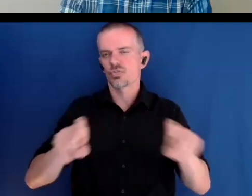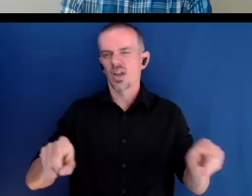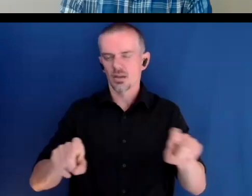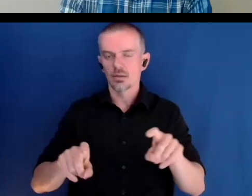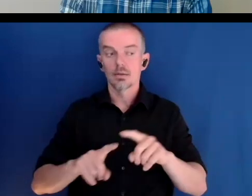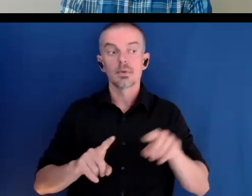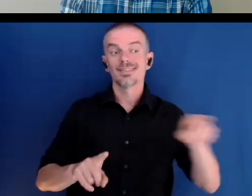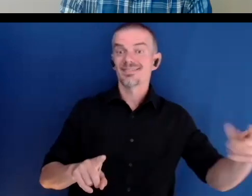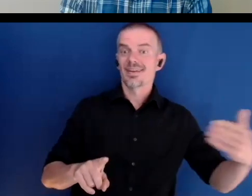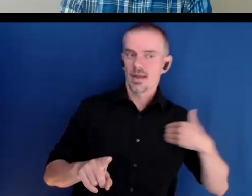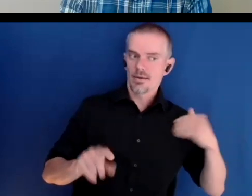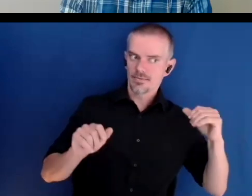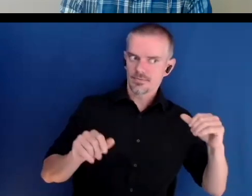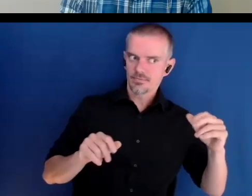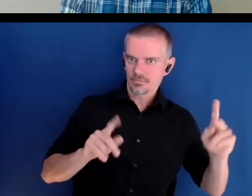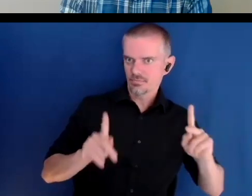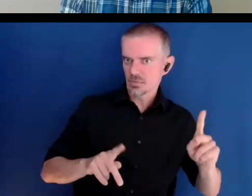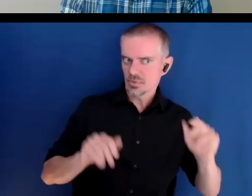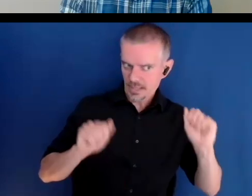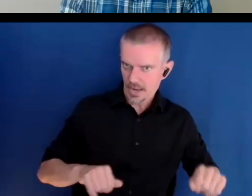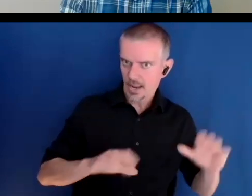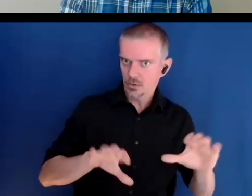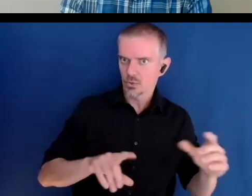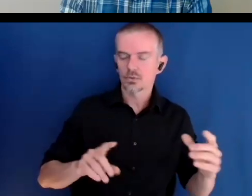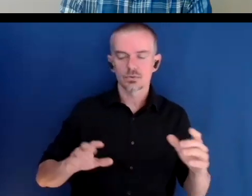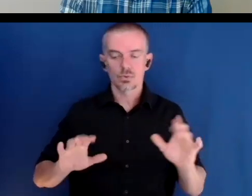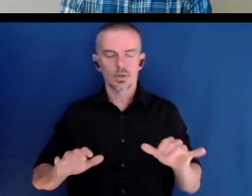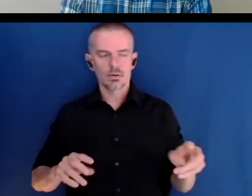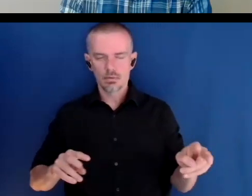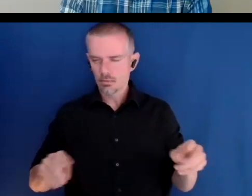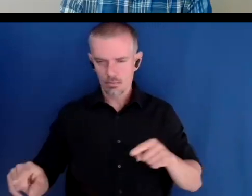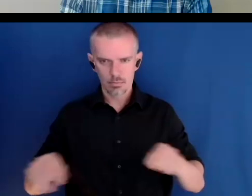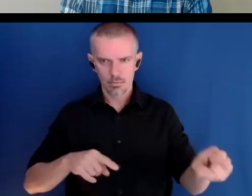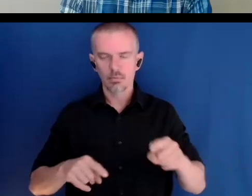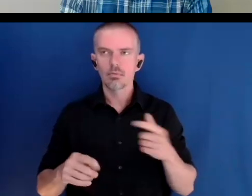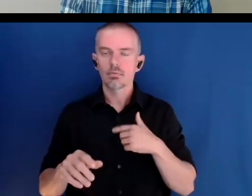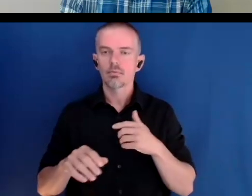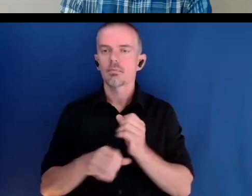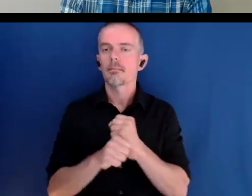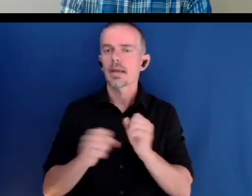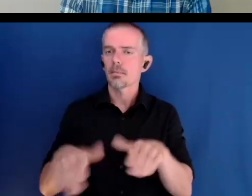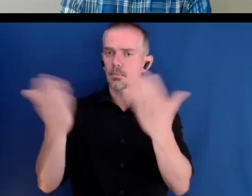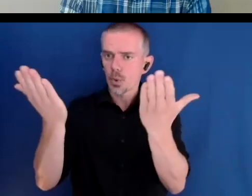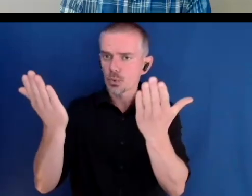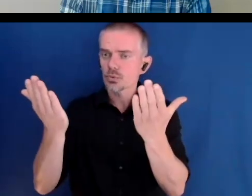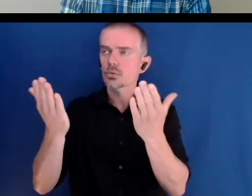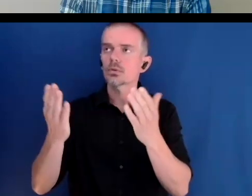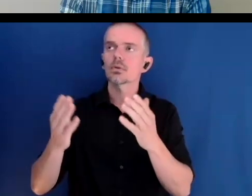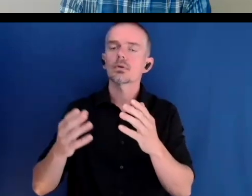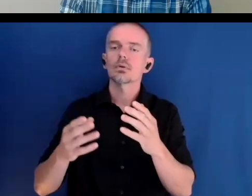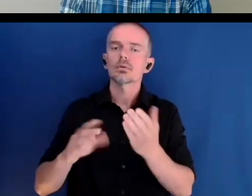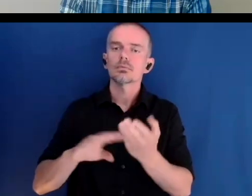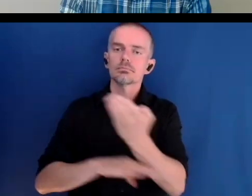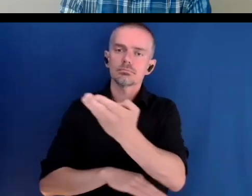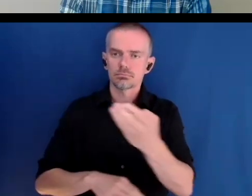are ways that we can create a proposal that goes to grants and agreements that's based on